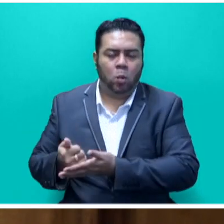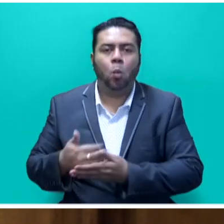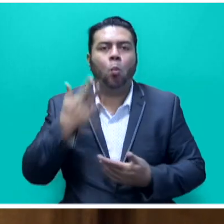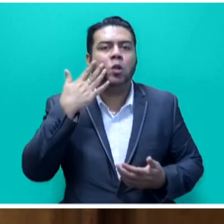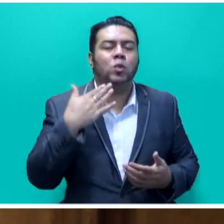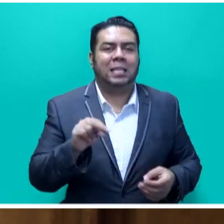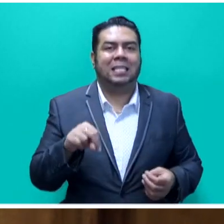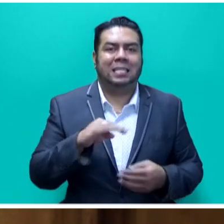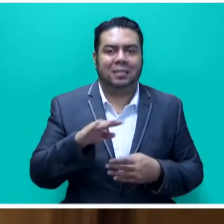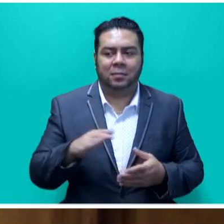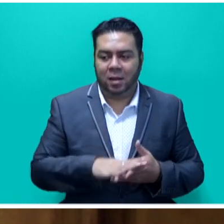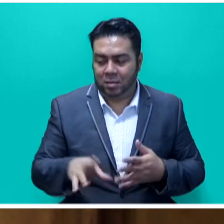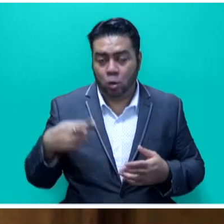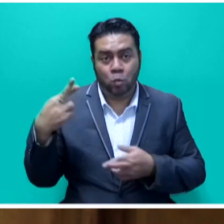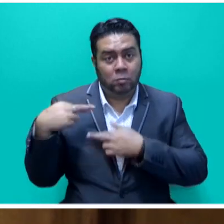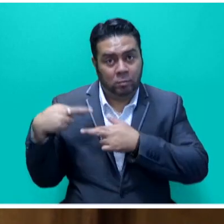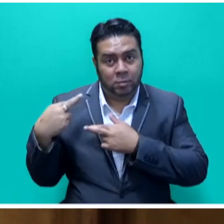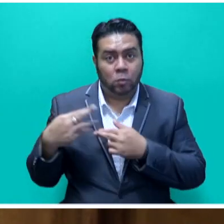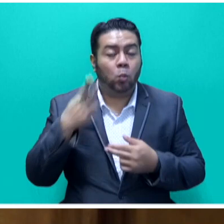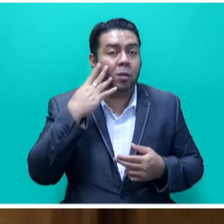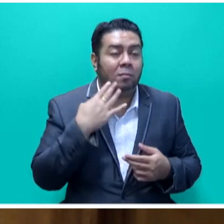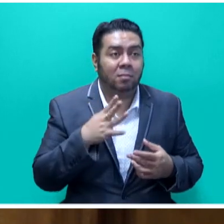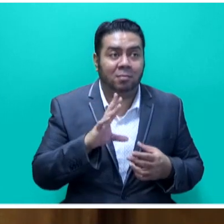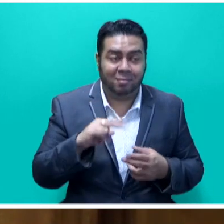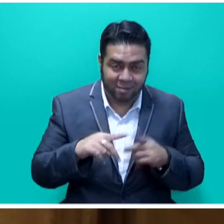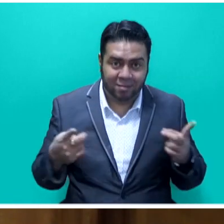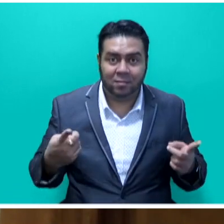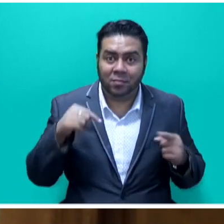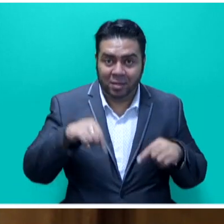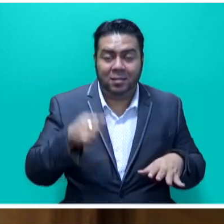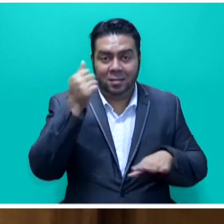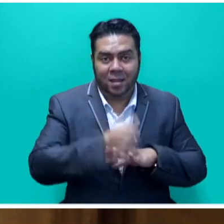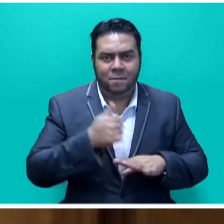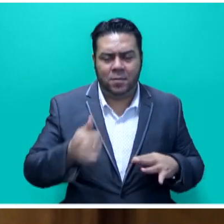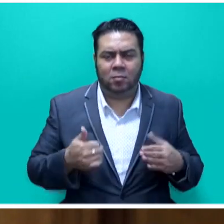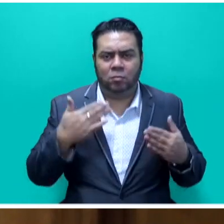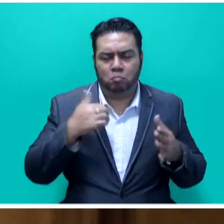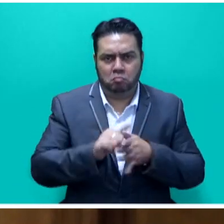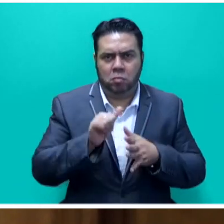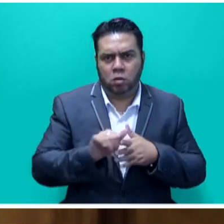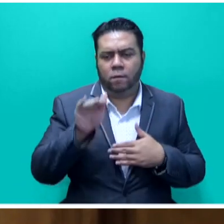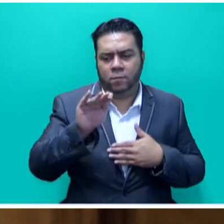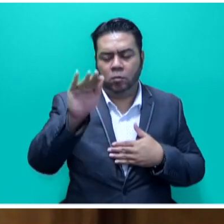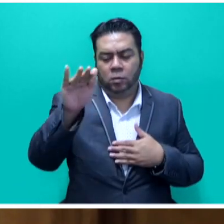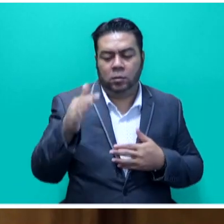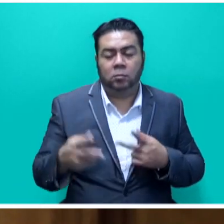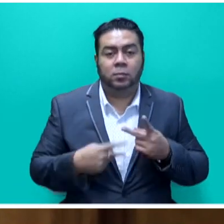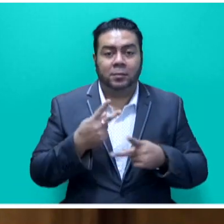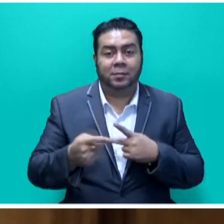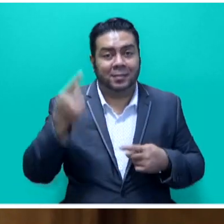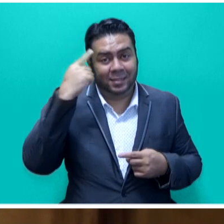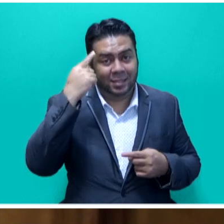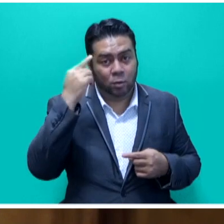them. I say responsible because even when things were fine, this government looked to better the future, and this progressive thinking is